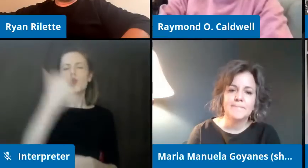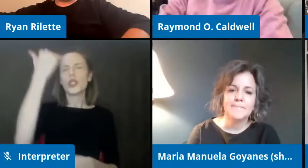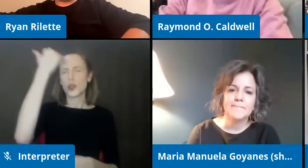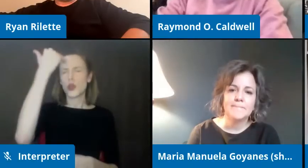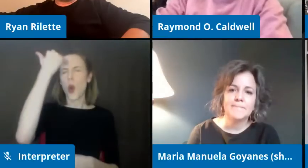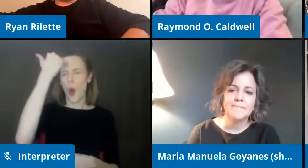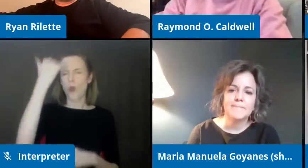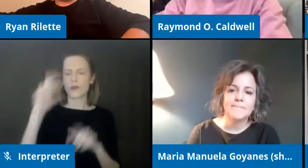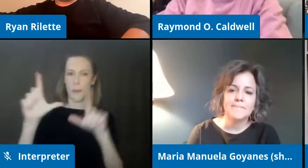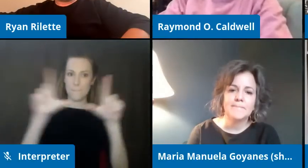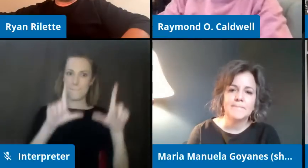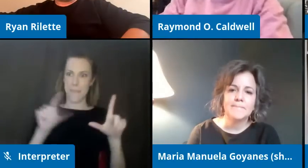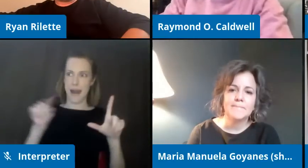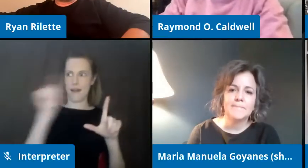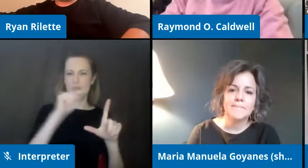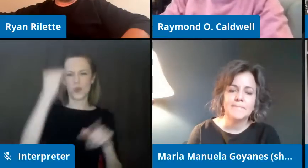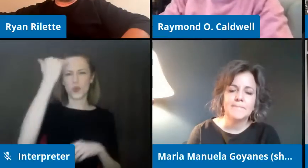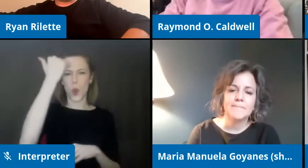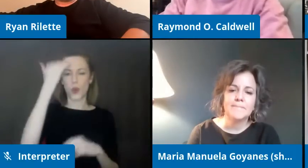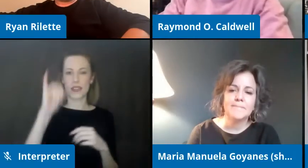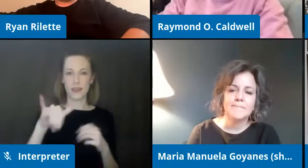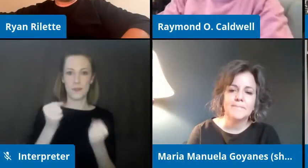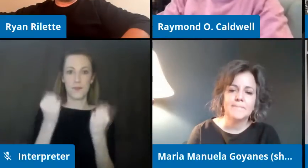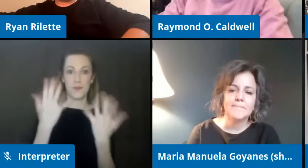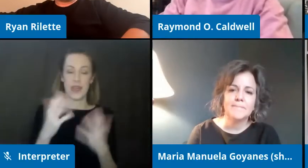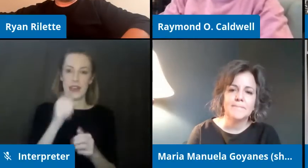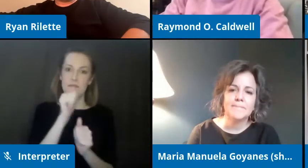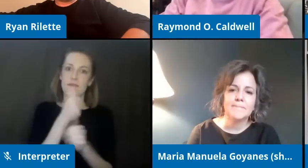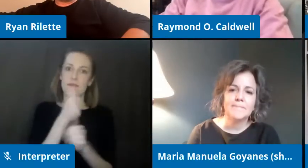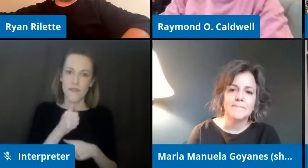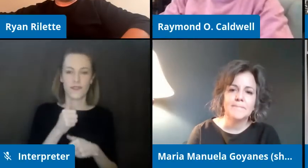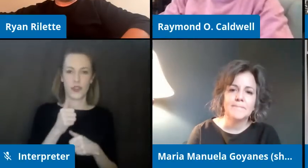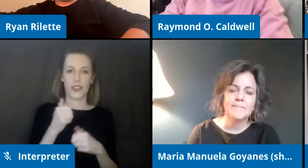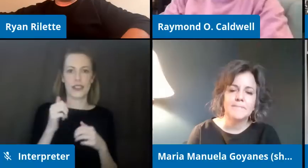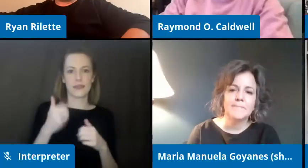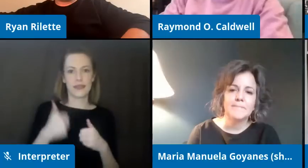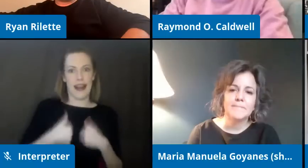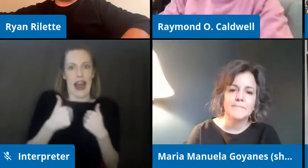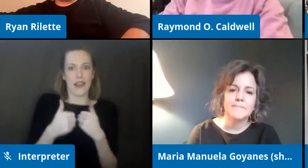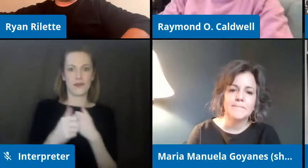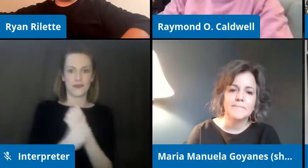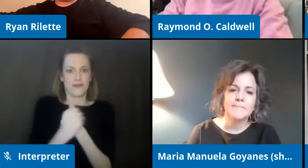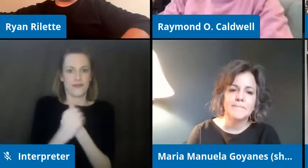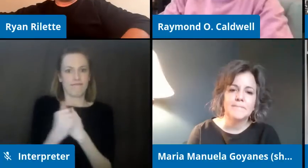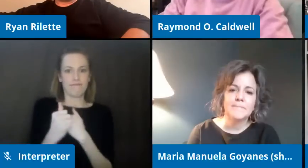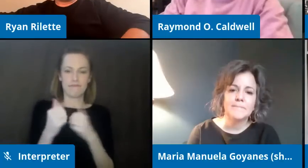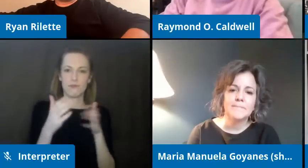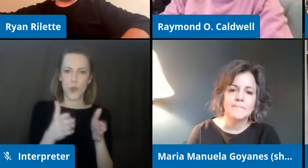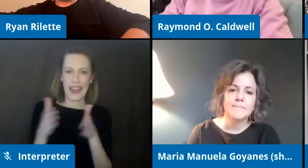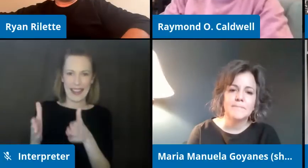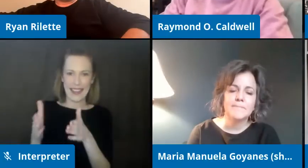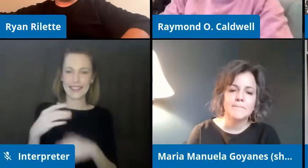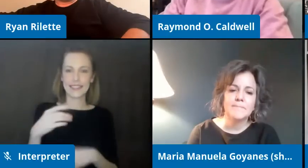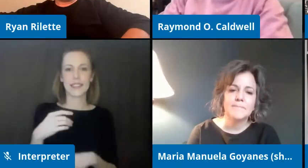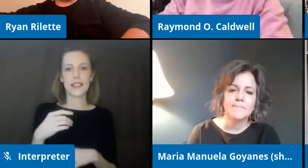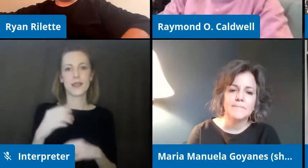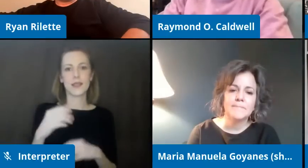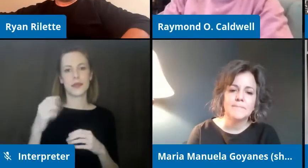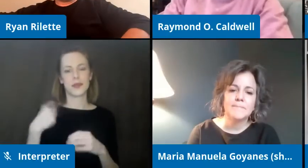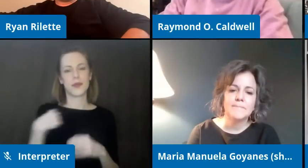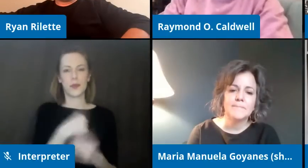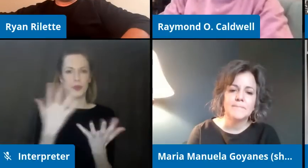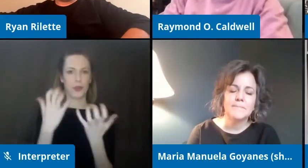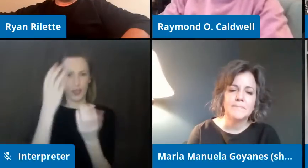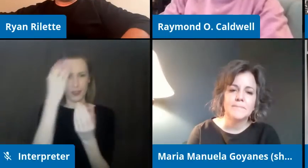life-threatening ways. But the life of the theater matters greatly to all of us, and we want to convey that to all of you in the ways in which we